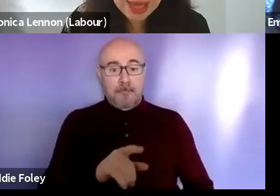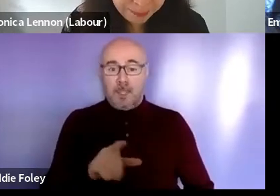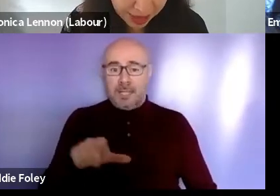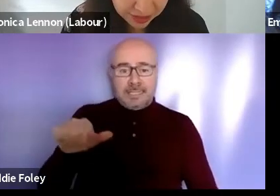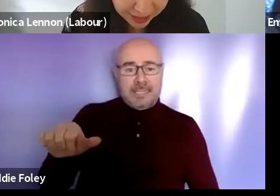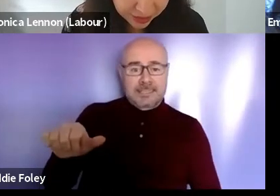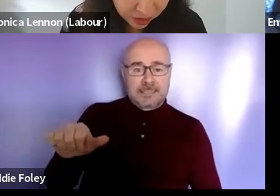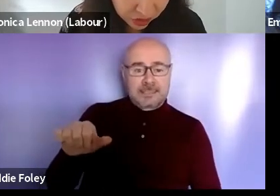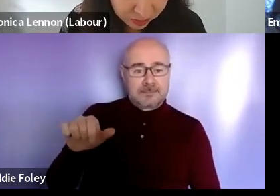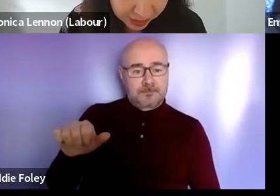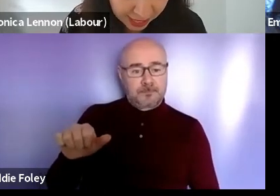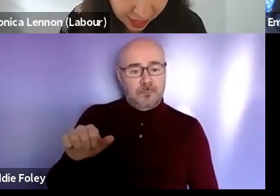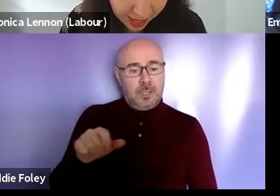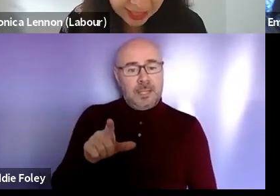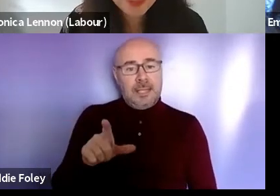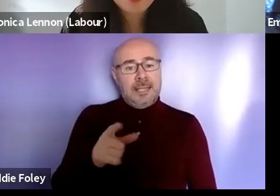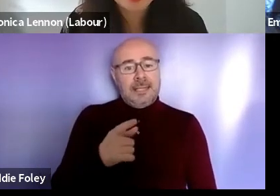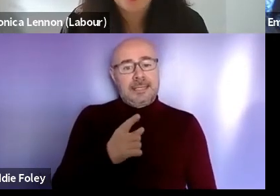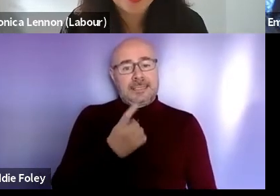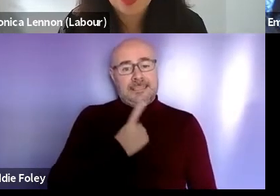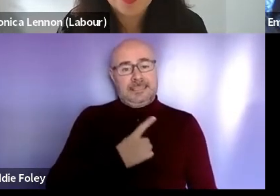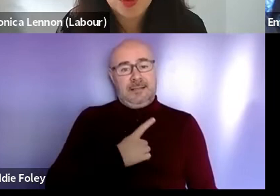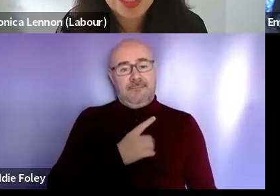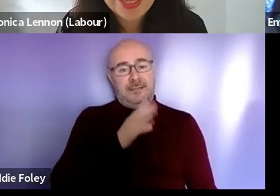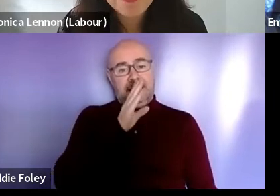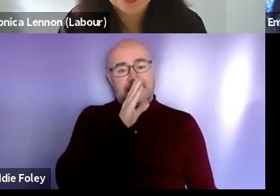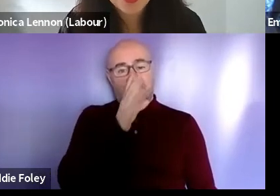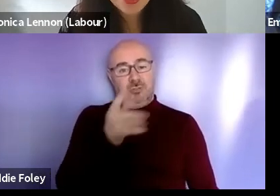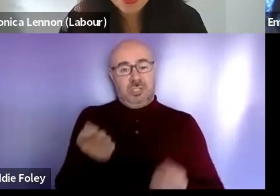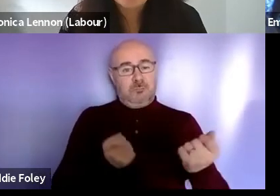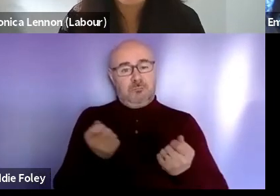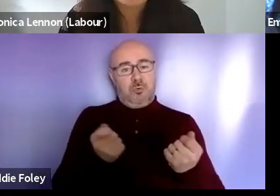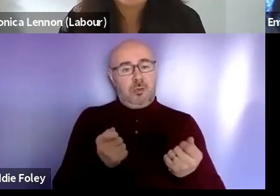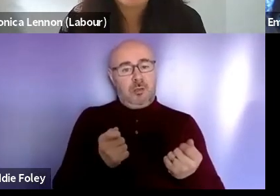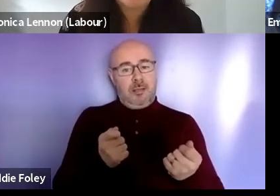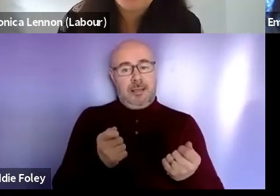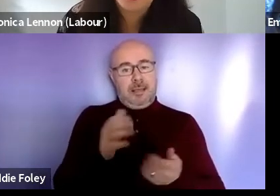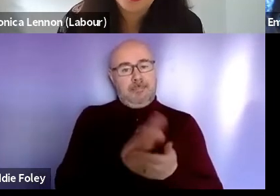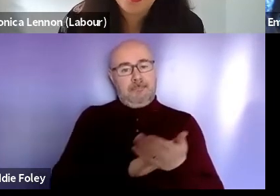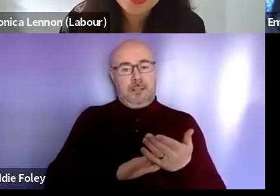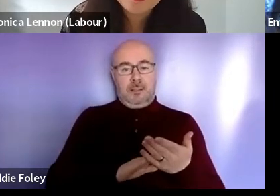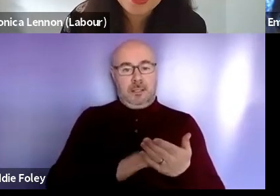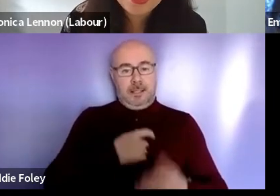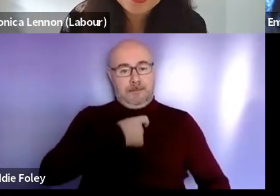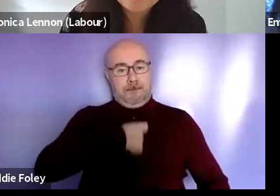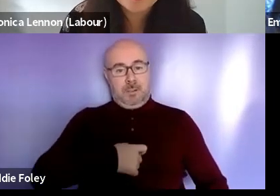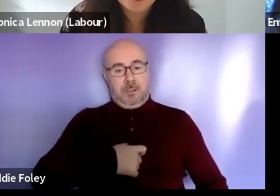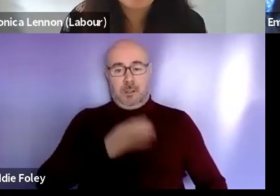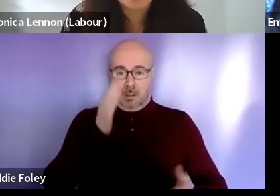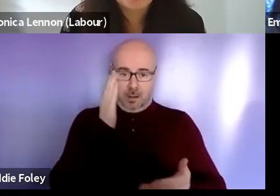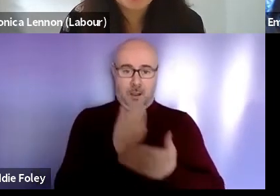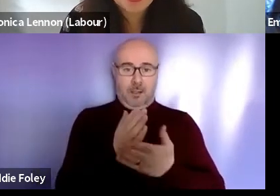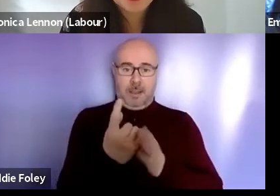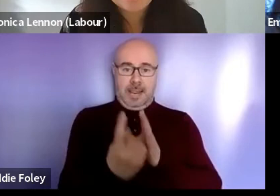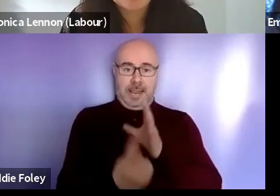to person-centred care and giving people autonomy over their own lives. So I'm agreeing with the Feely report that to